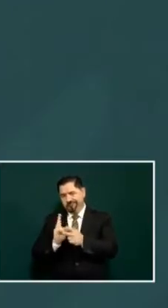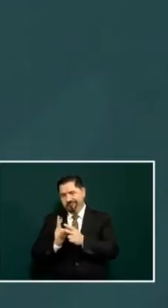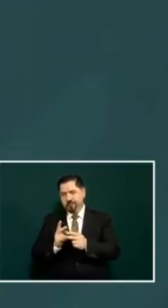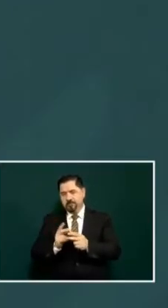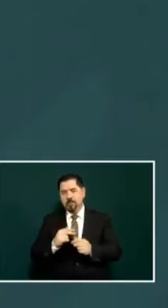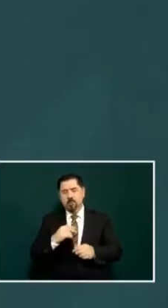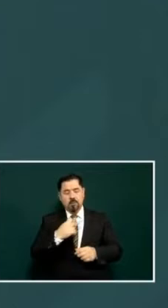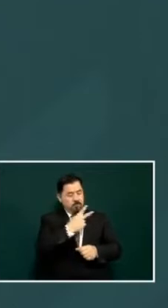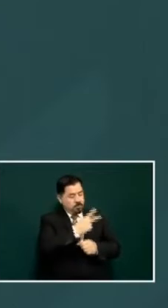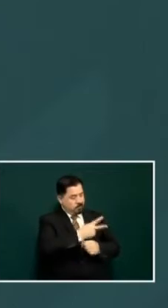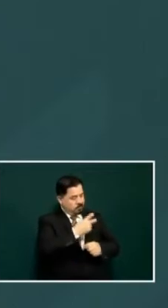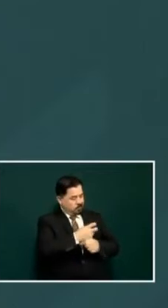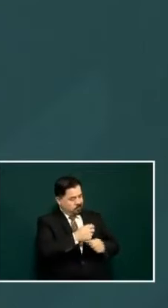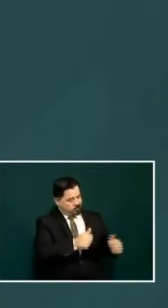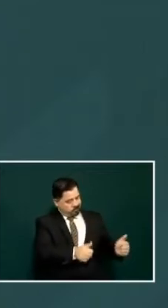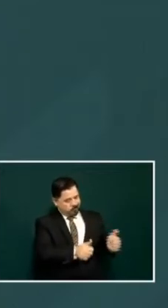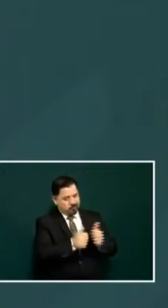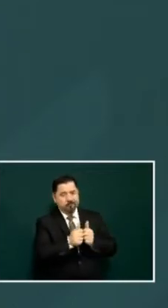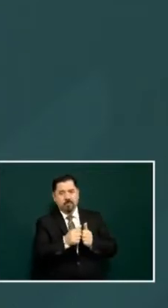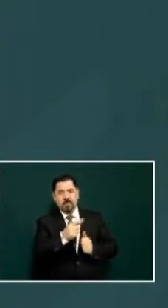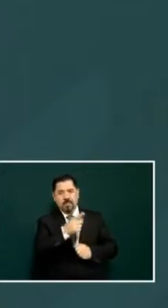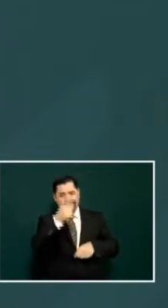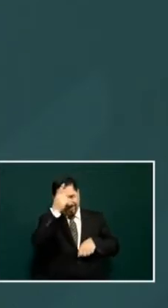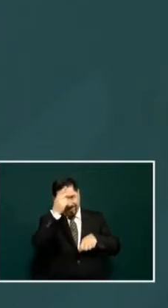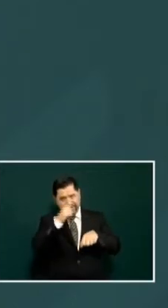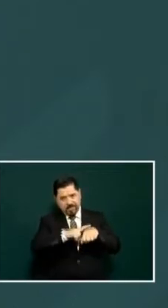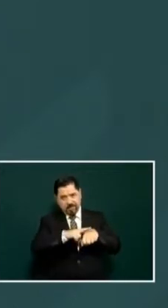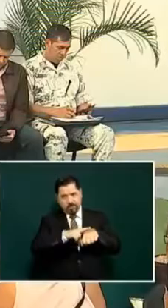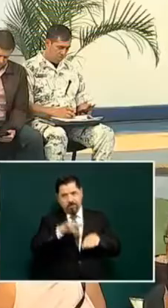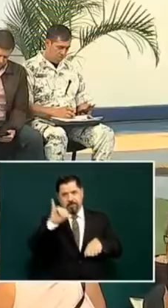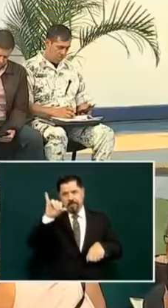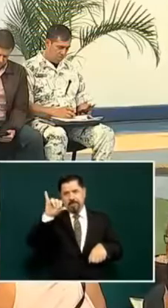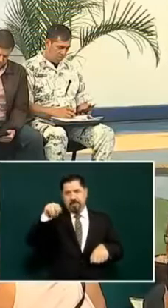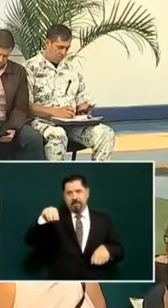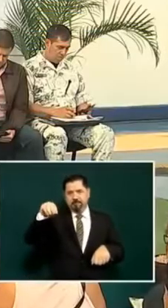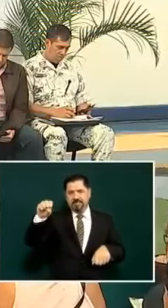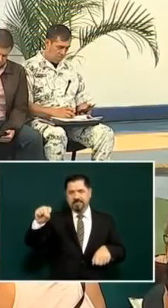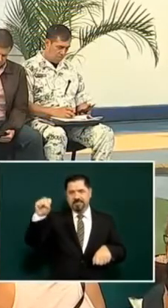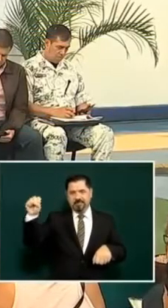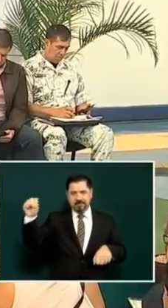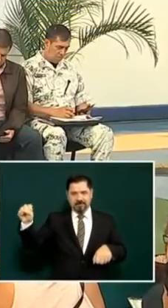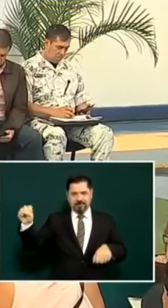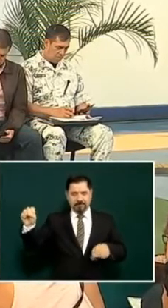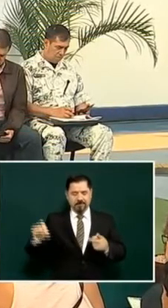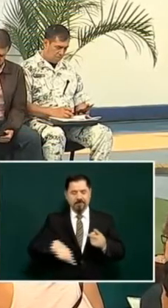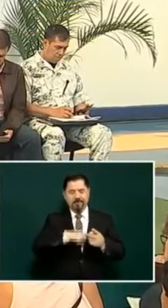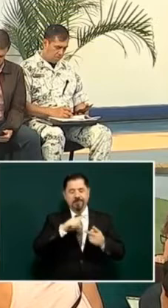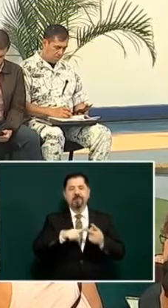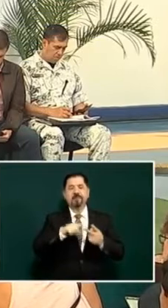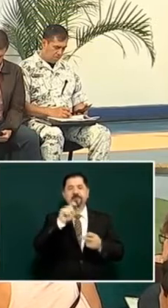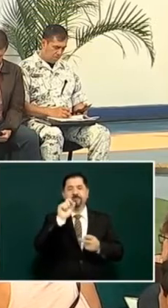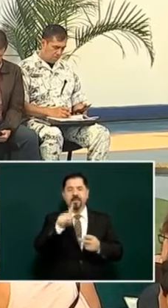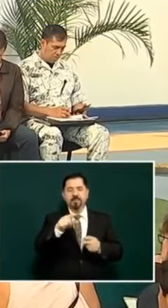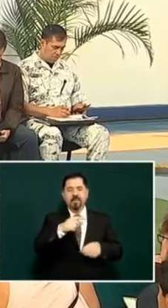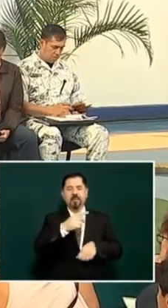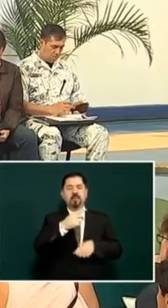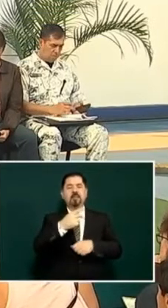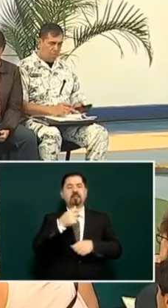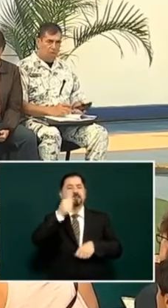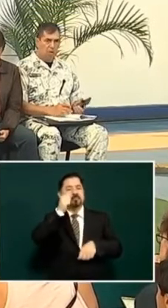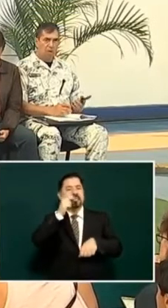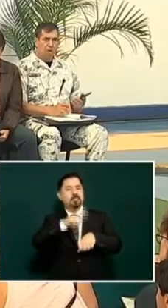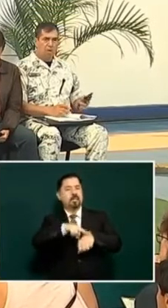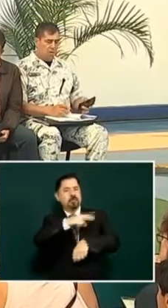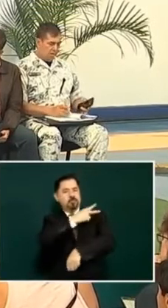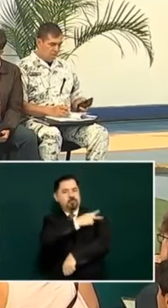I will be accompanied by the director of Social Services and the subcircuit